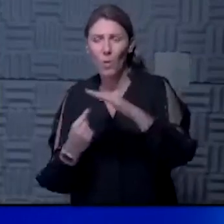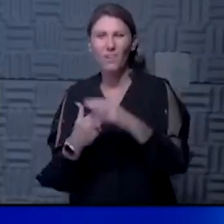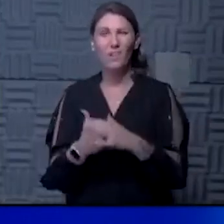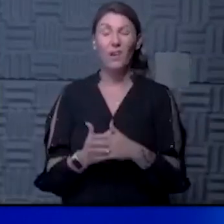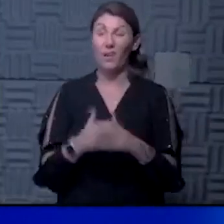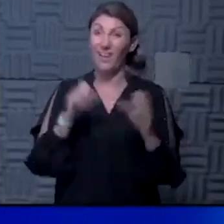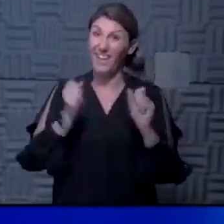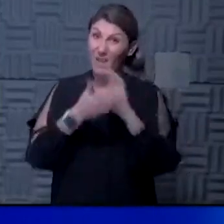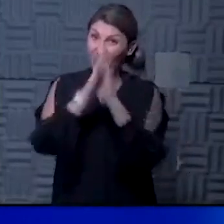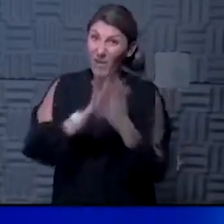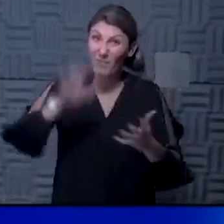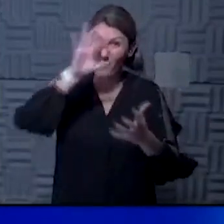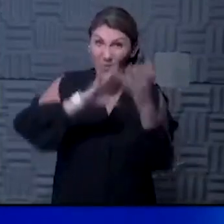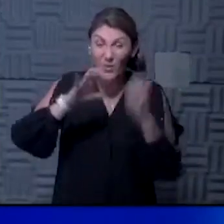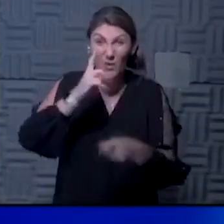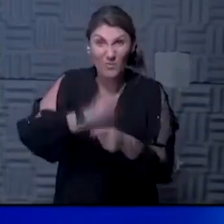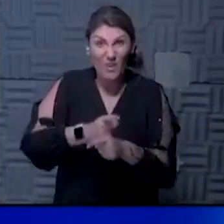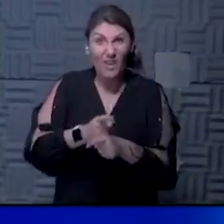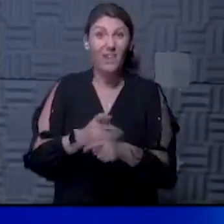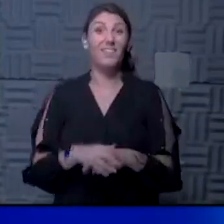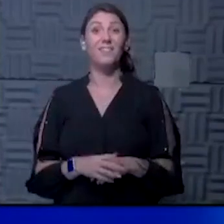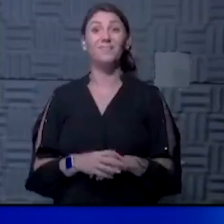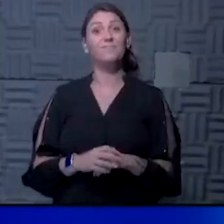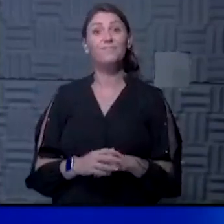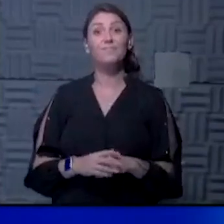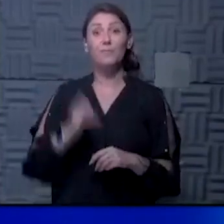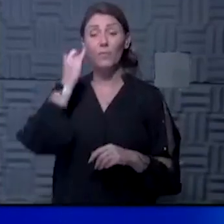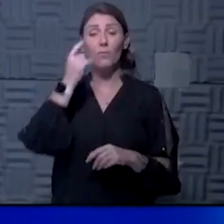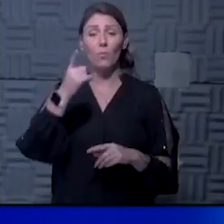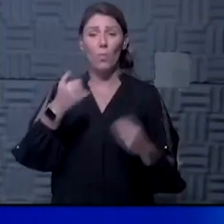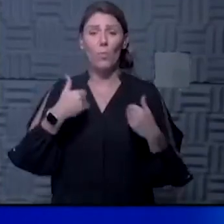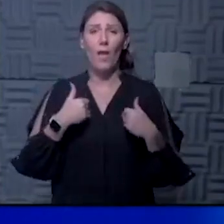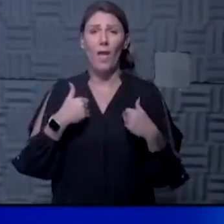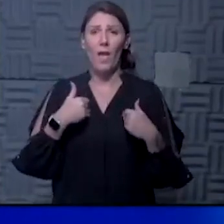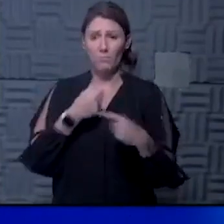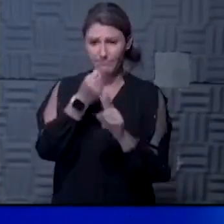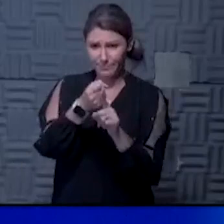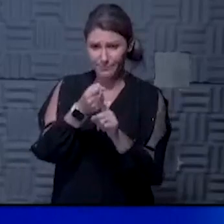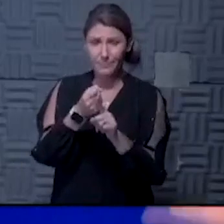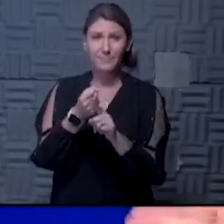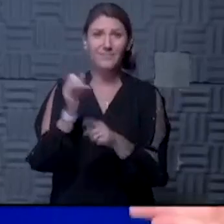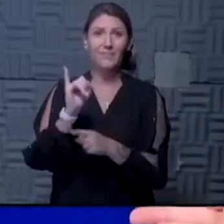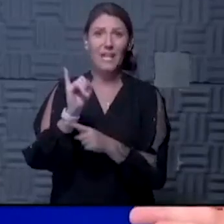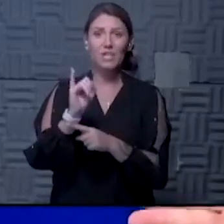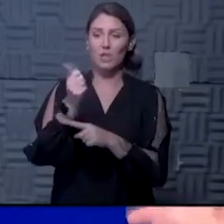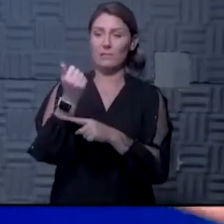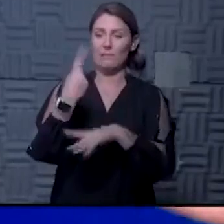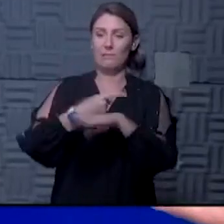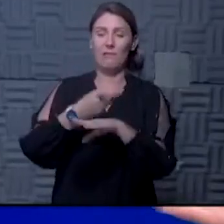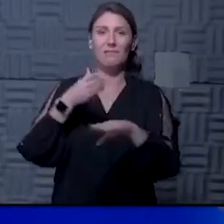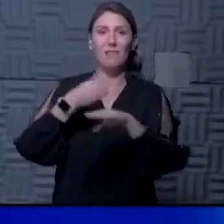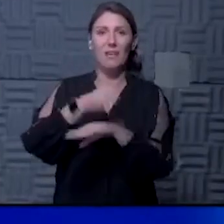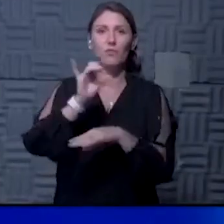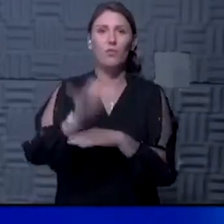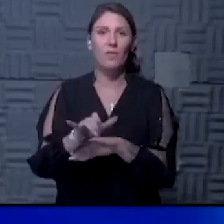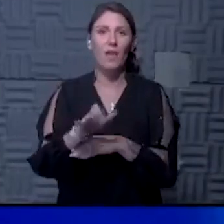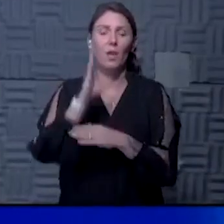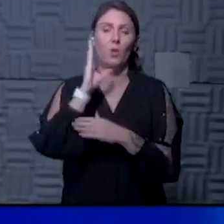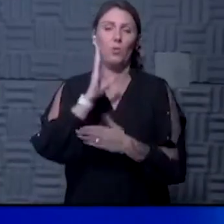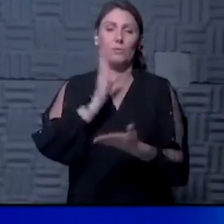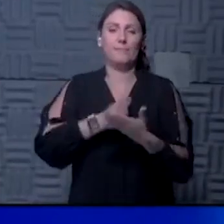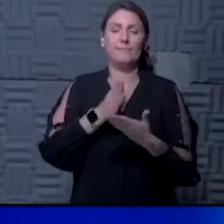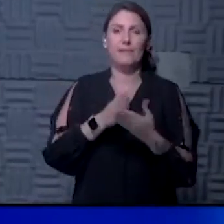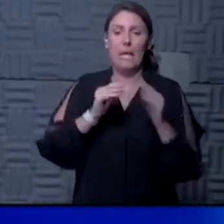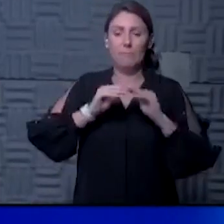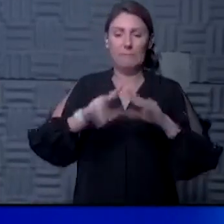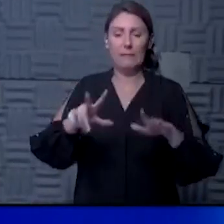darn confusing because we tell people if you've got the infection, really it's 10 days after that you're likely going to be shutting the